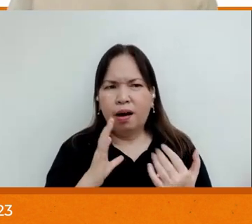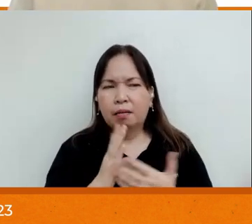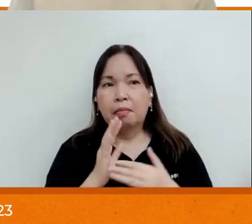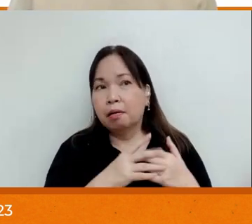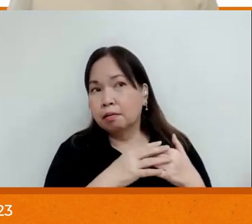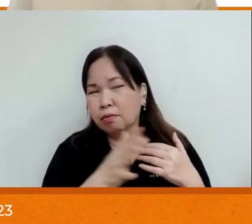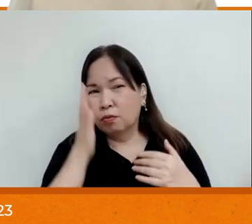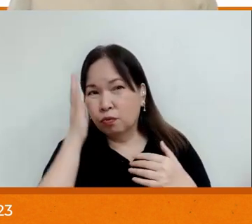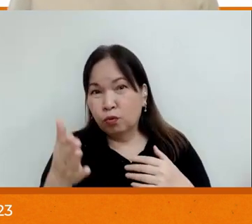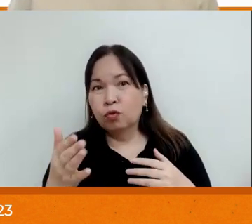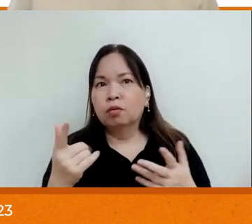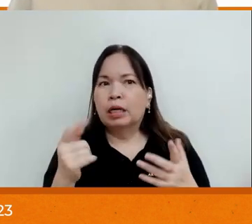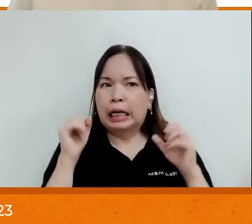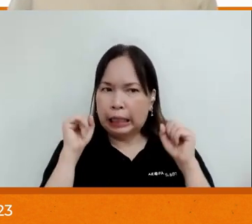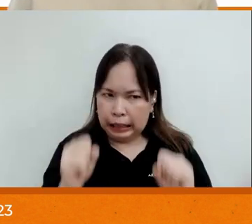konting pananakot tayo.